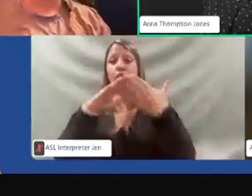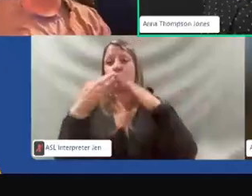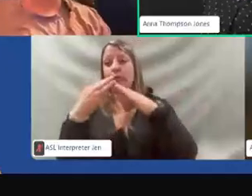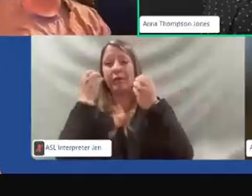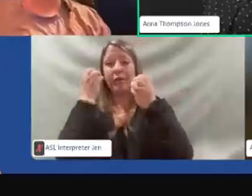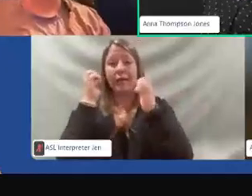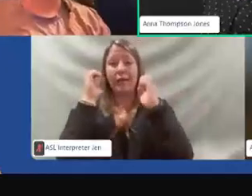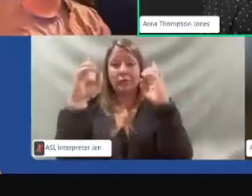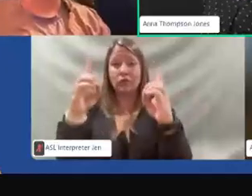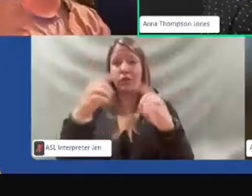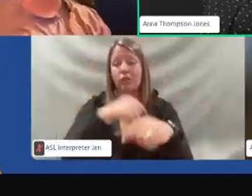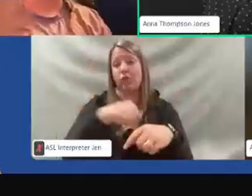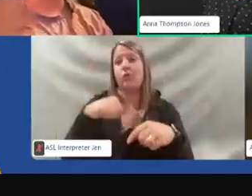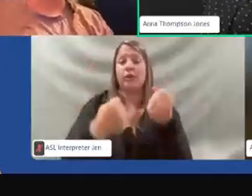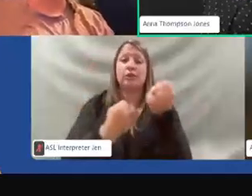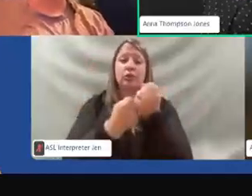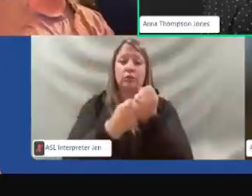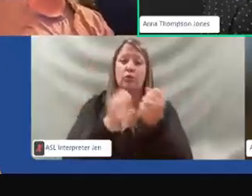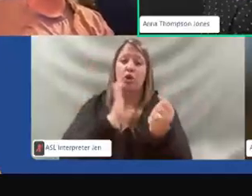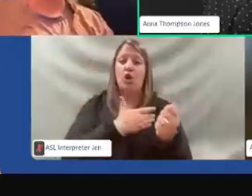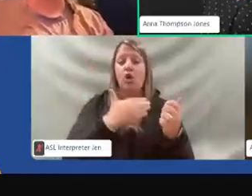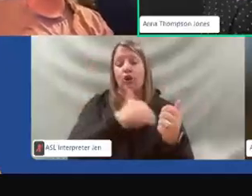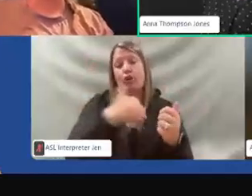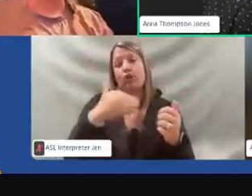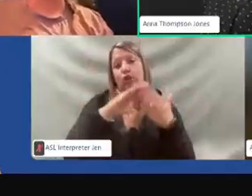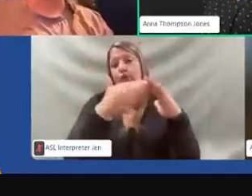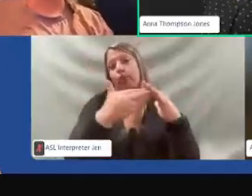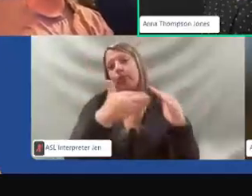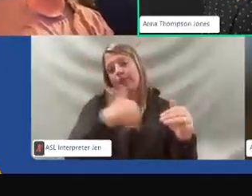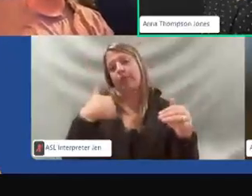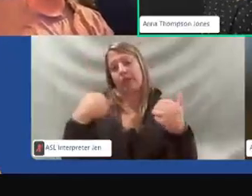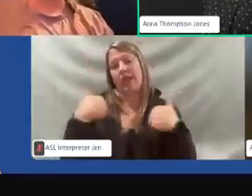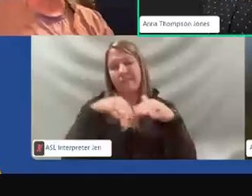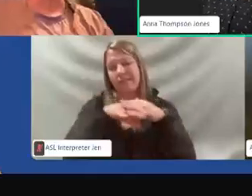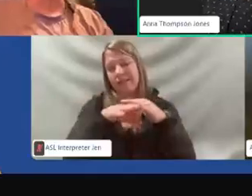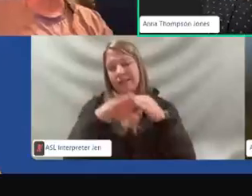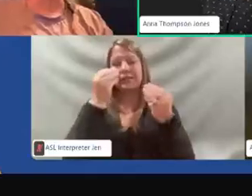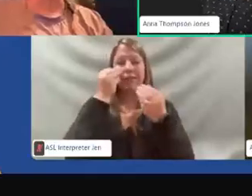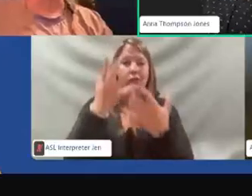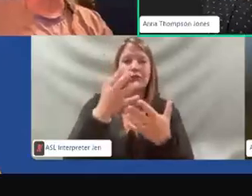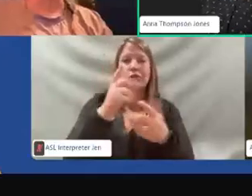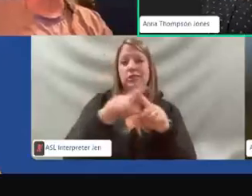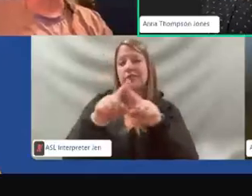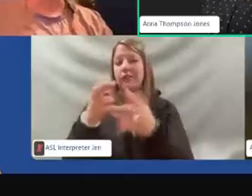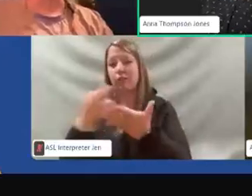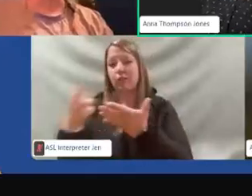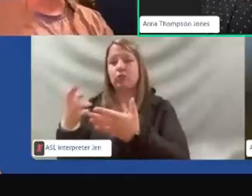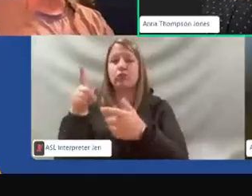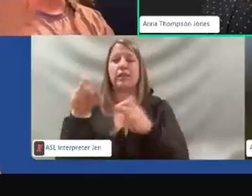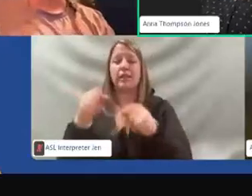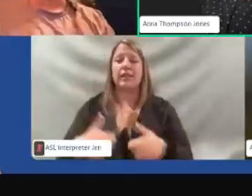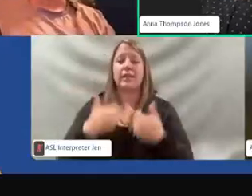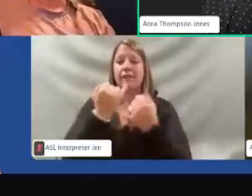education, and we endeavor to support our community members in having access to the information and resources they need to live independently in